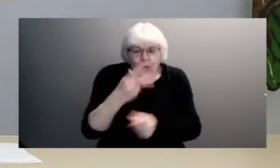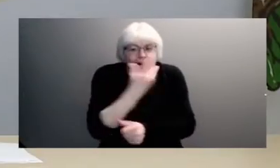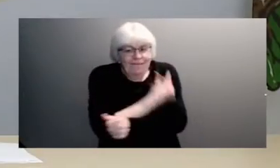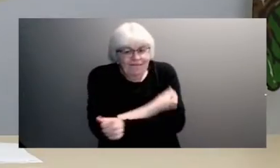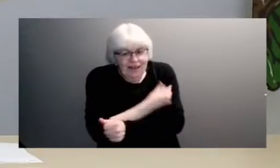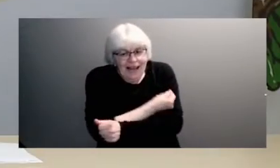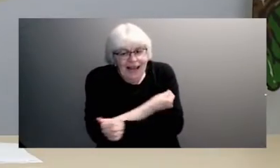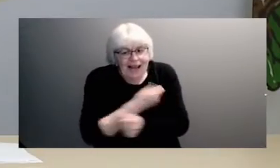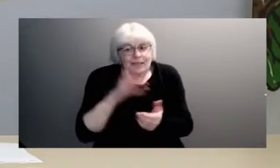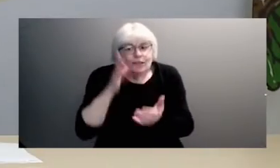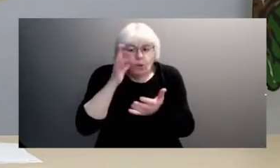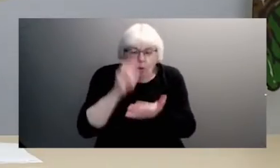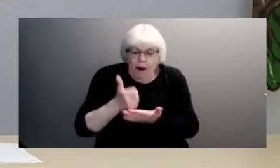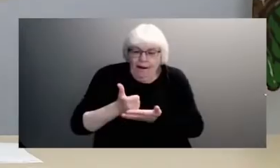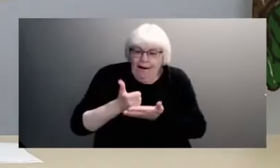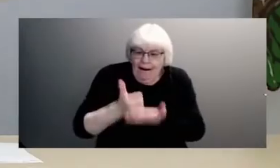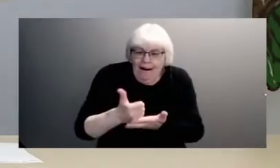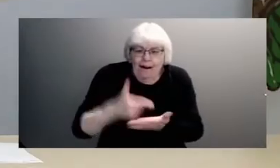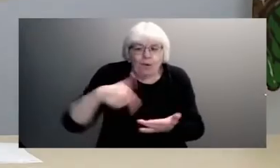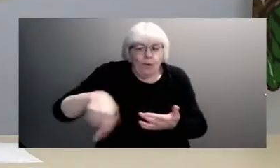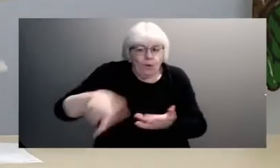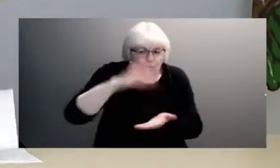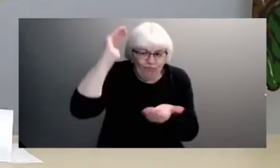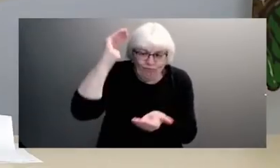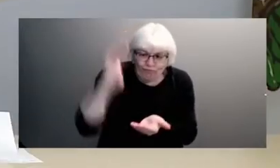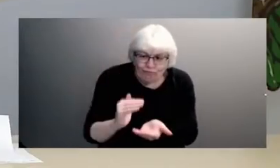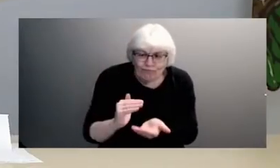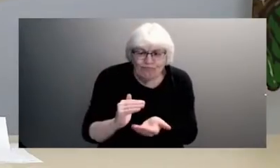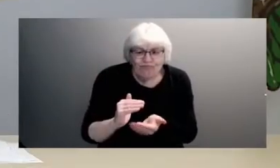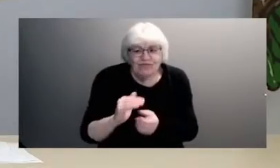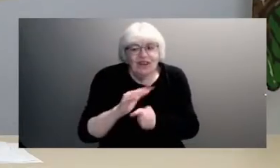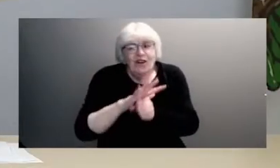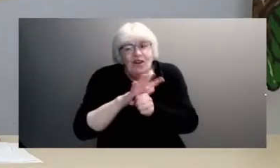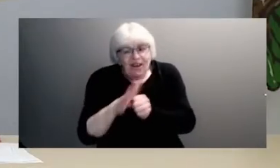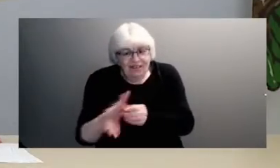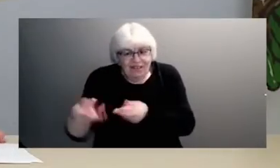need to start acting now to minimize the importation and spread of Omicron.